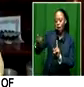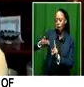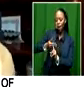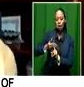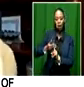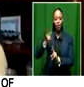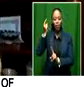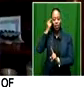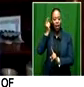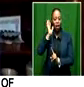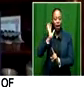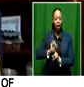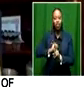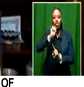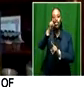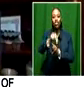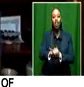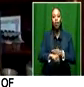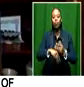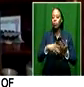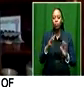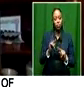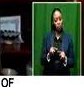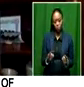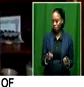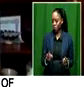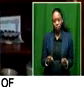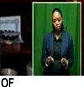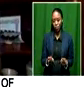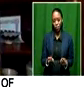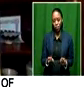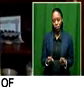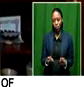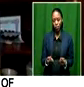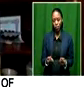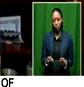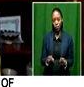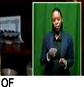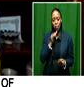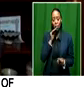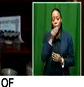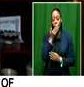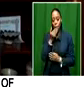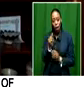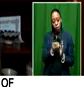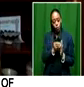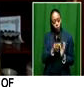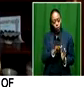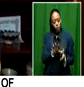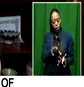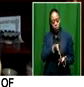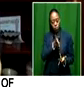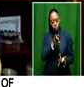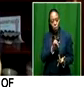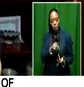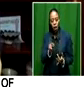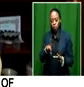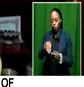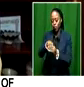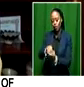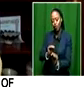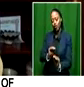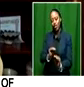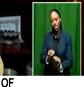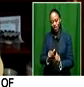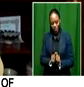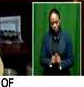process or think you can just jump to the top. So we've got to say, recruit our best students to go into teaching.